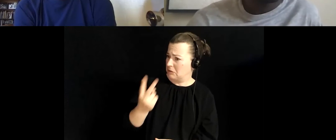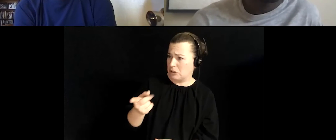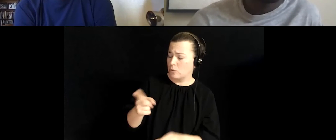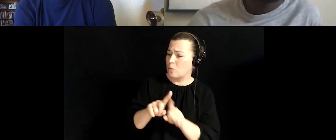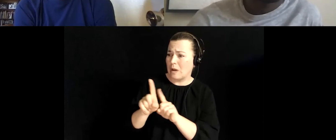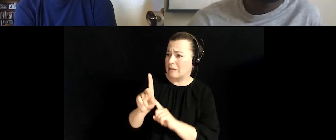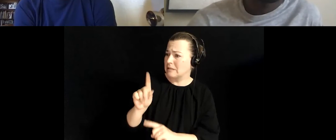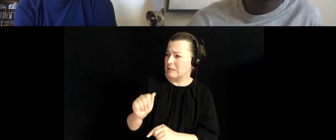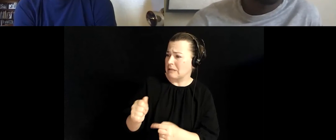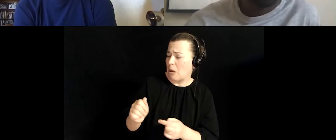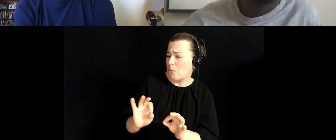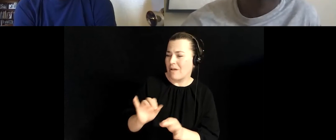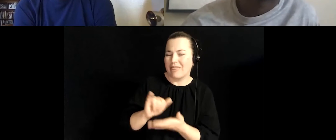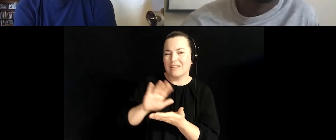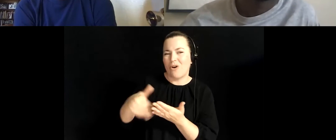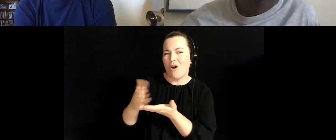all this that is diminishing,